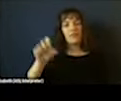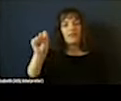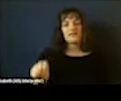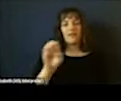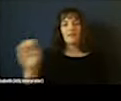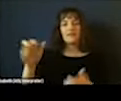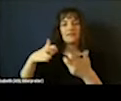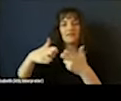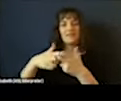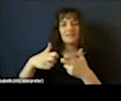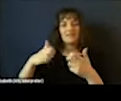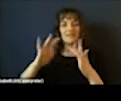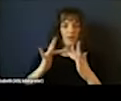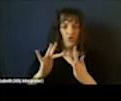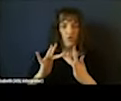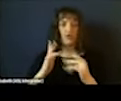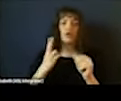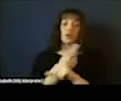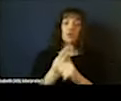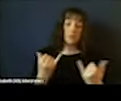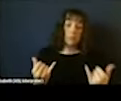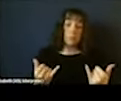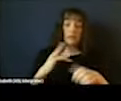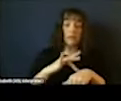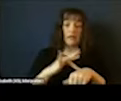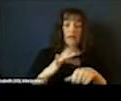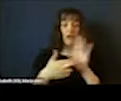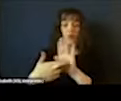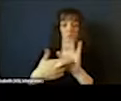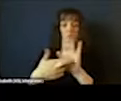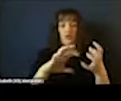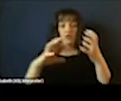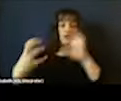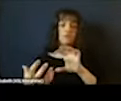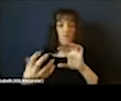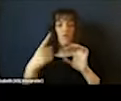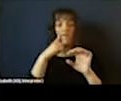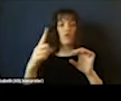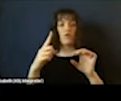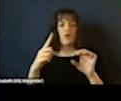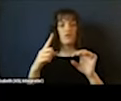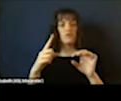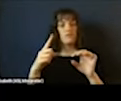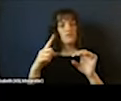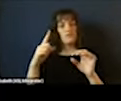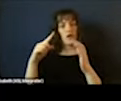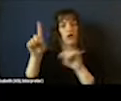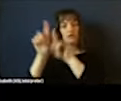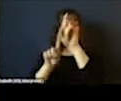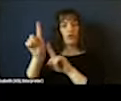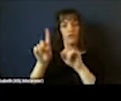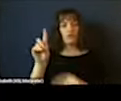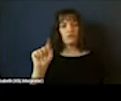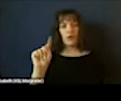at the moment tactile representations of real astronomical data, and it uses that to make topics in current